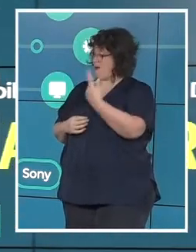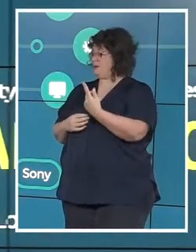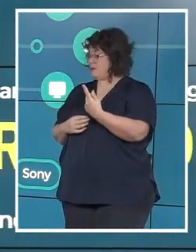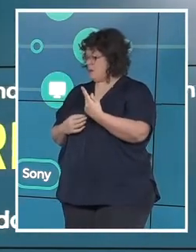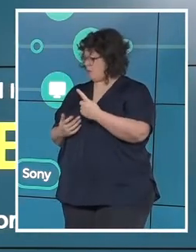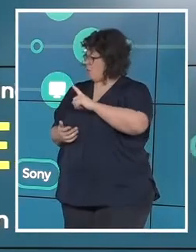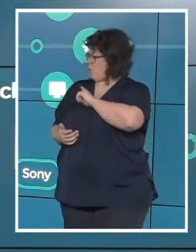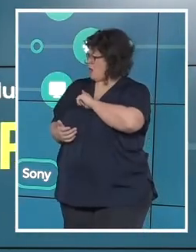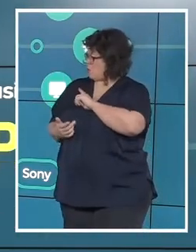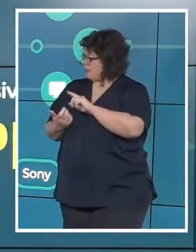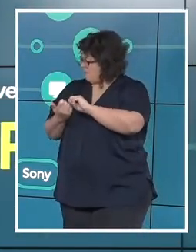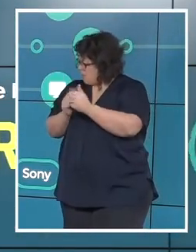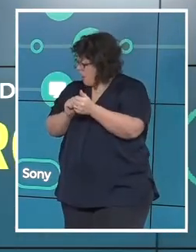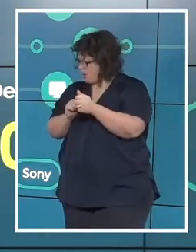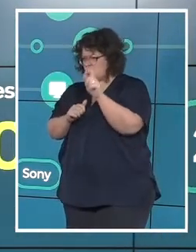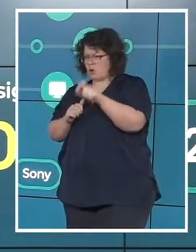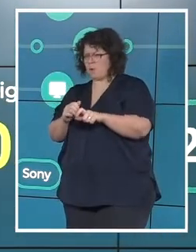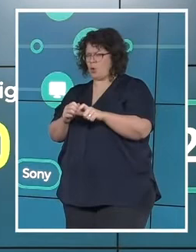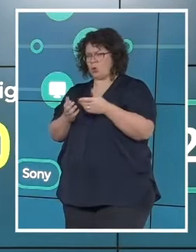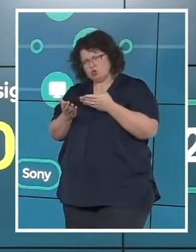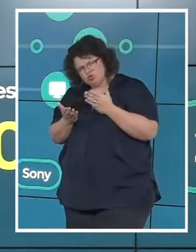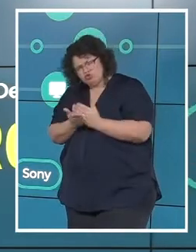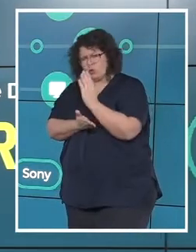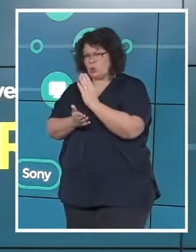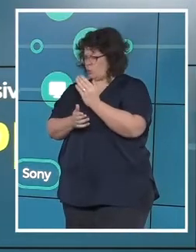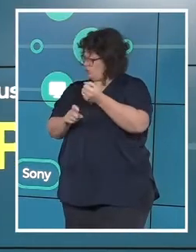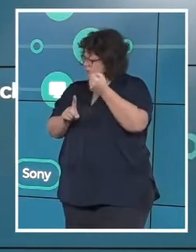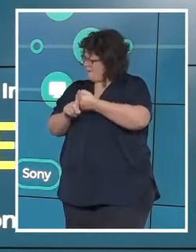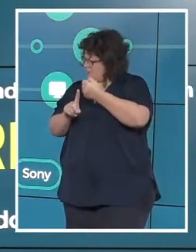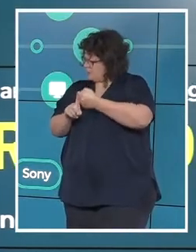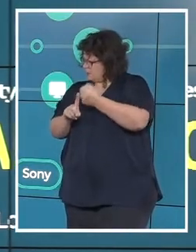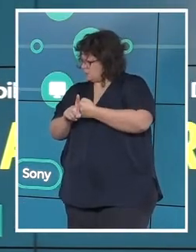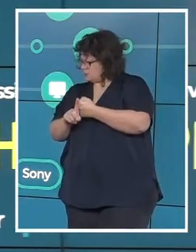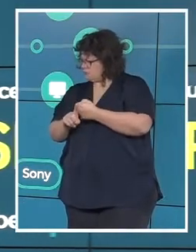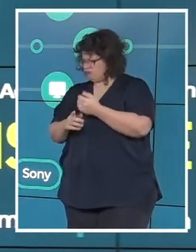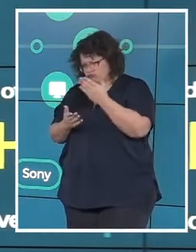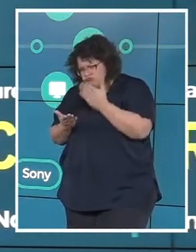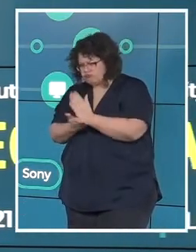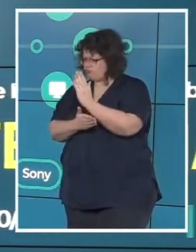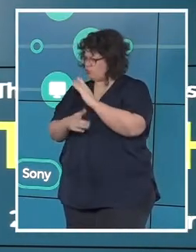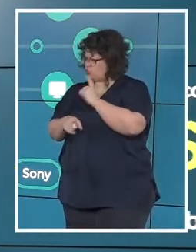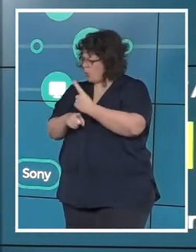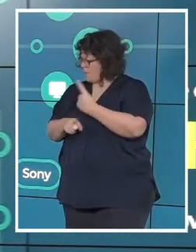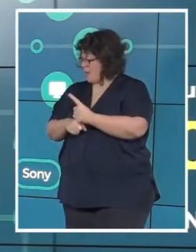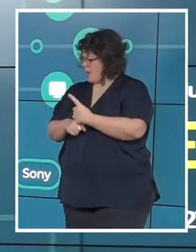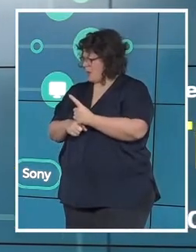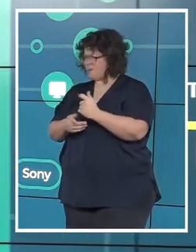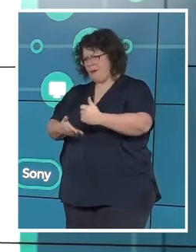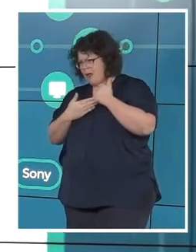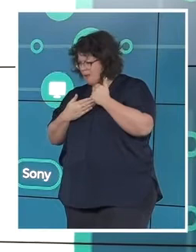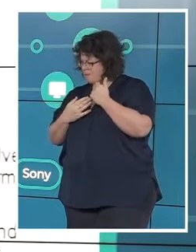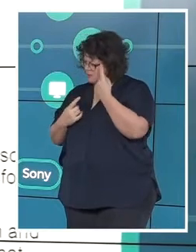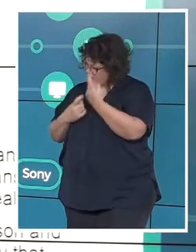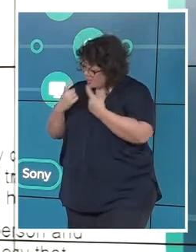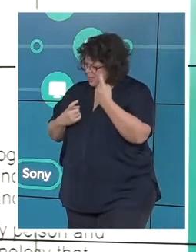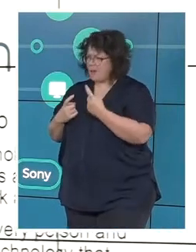truly talk about and help us think about the solutions that we're building? that can ensure that we're doing human design